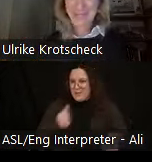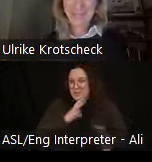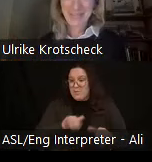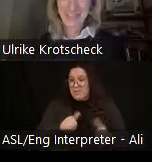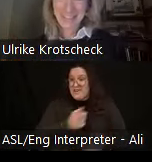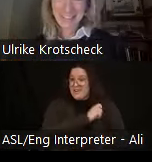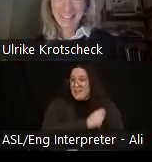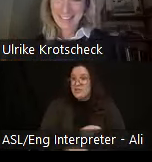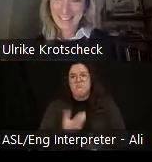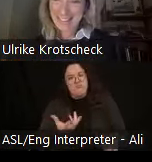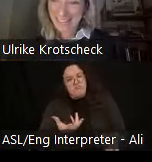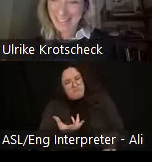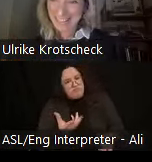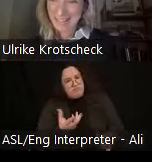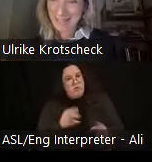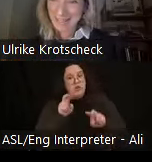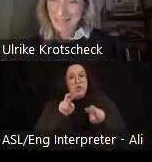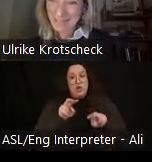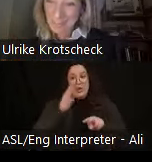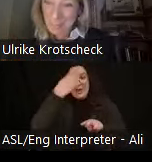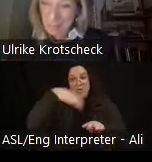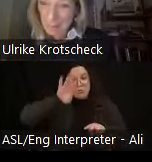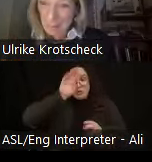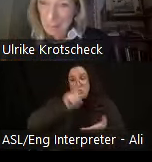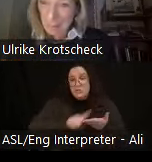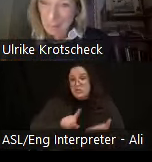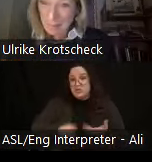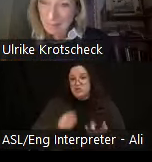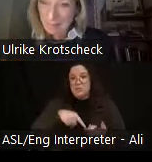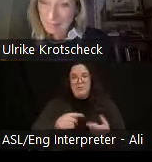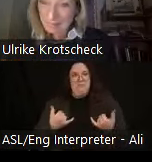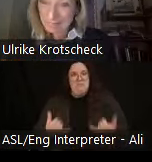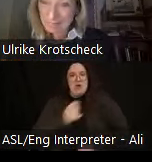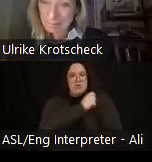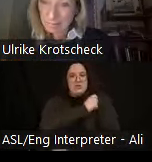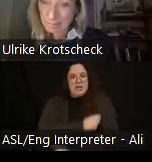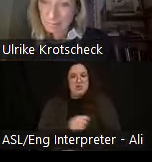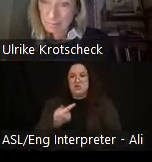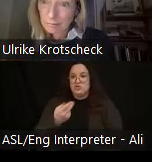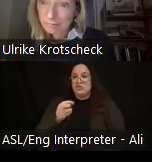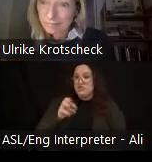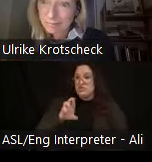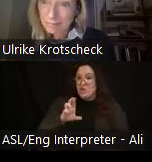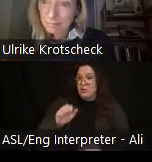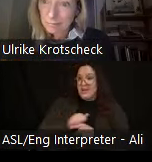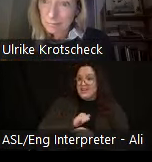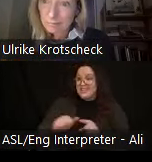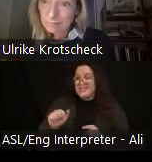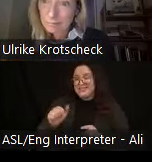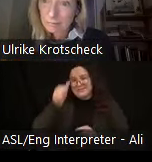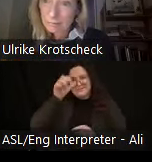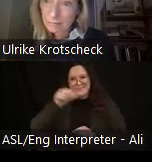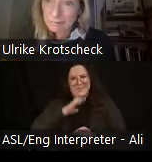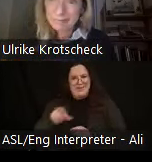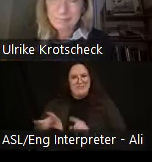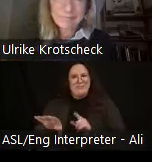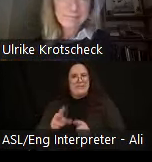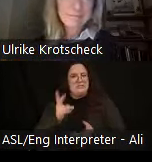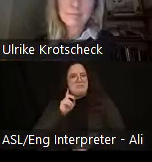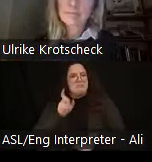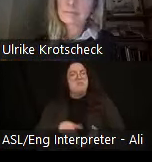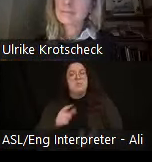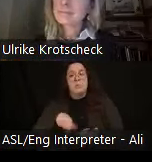When we look at anthropological research by Lars Krutak on modern tattooing and gendered practices, Krutak has found that when women have